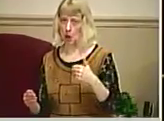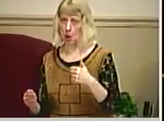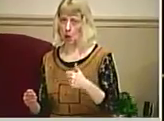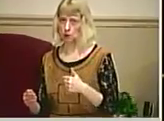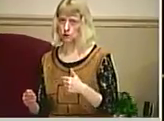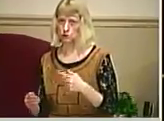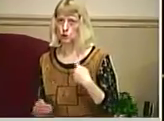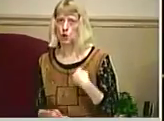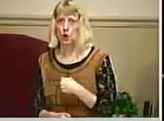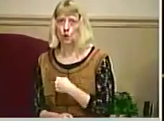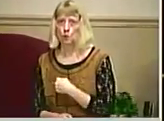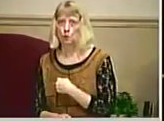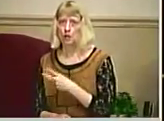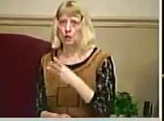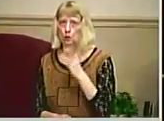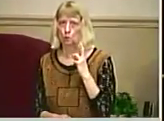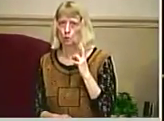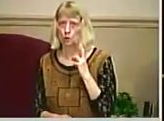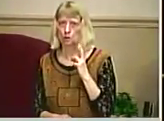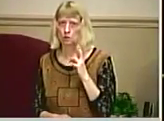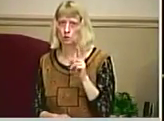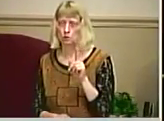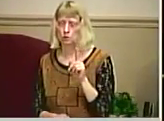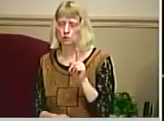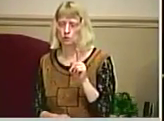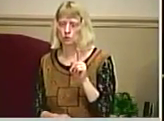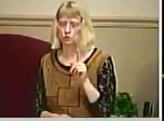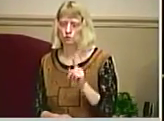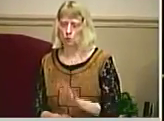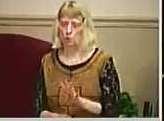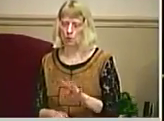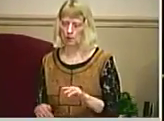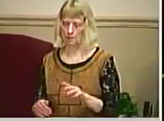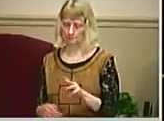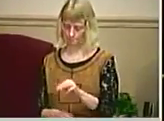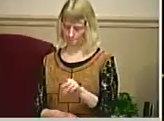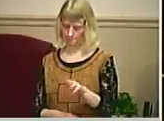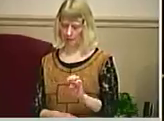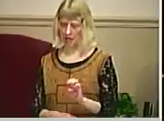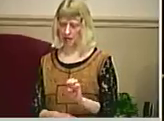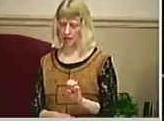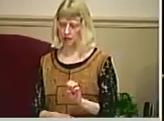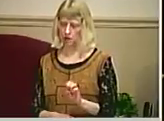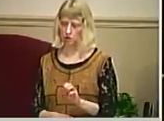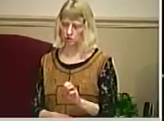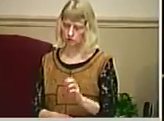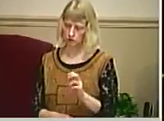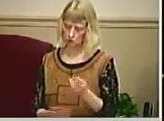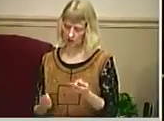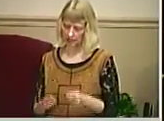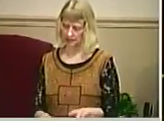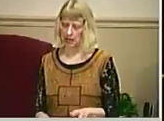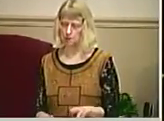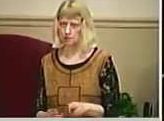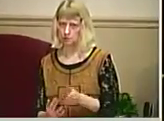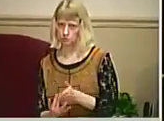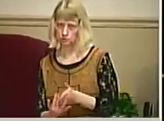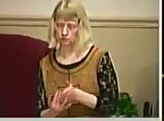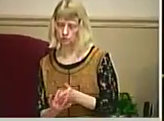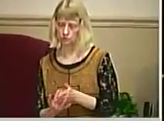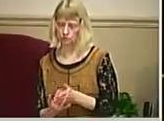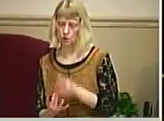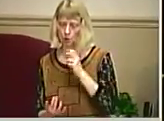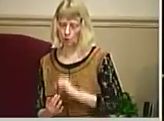place. We were a quarter of a mile from where this peaceable transition of power took place between